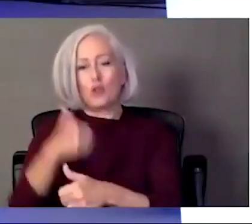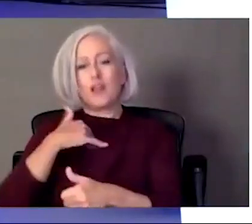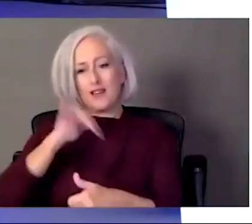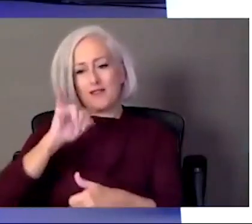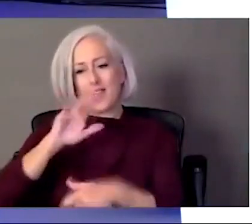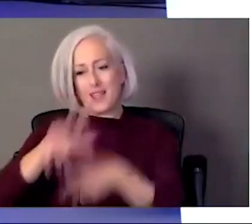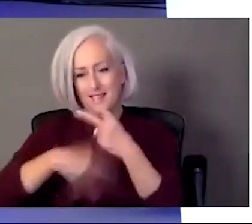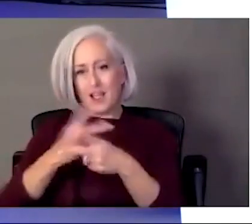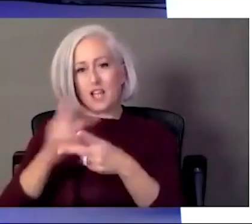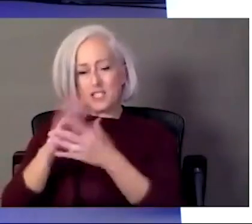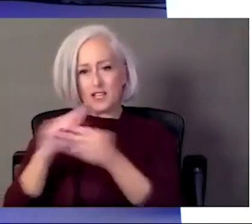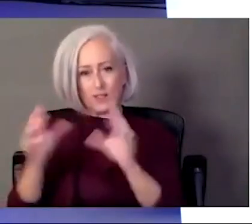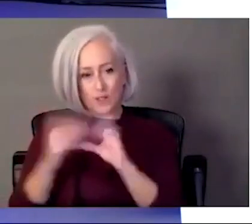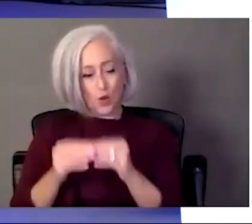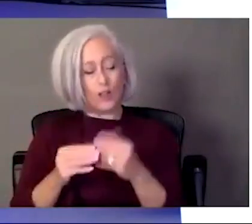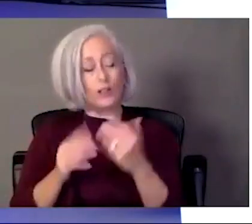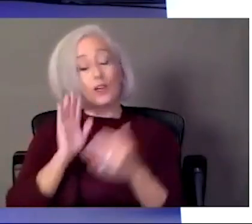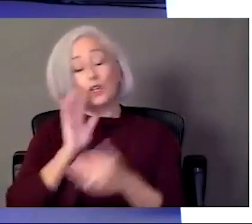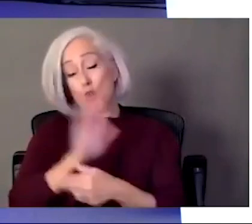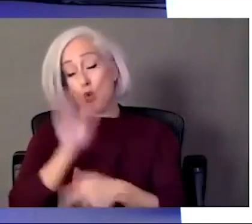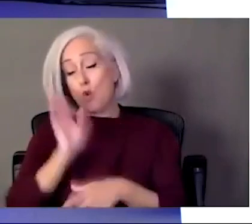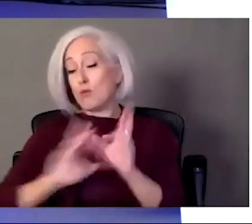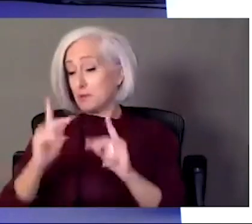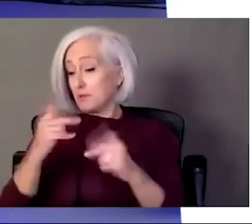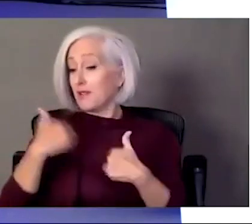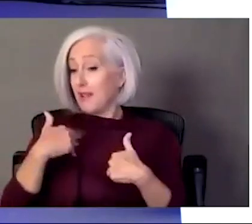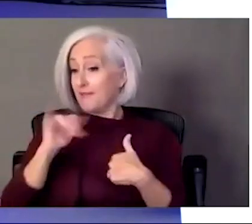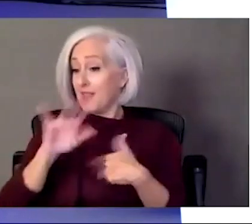the folks you're following, they have that story.